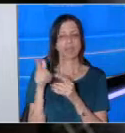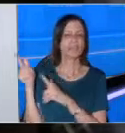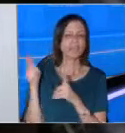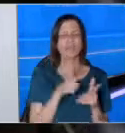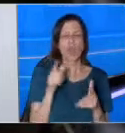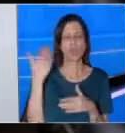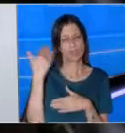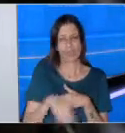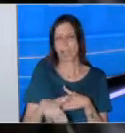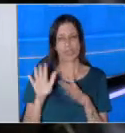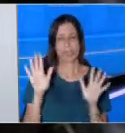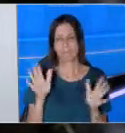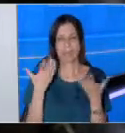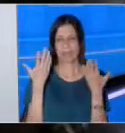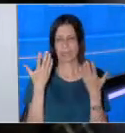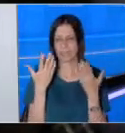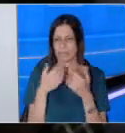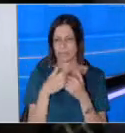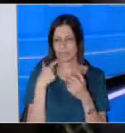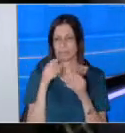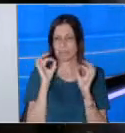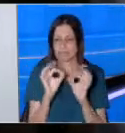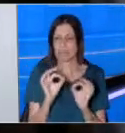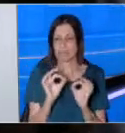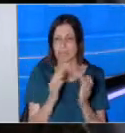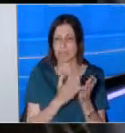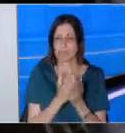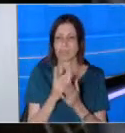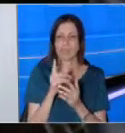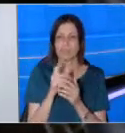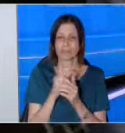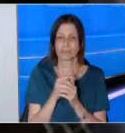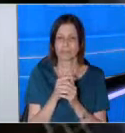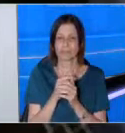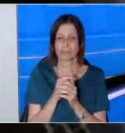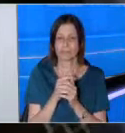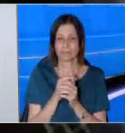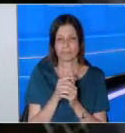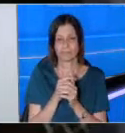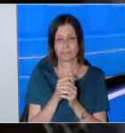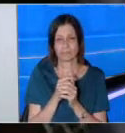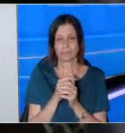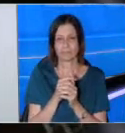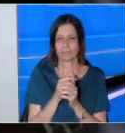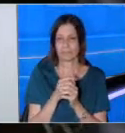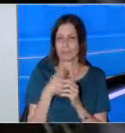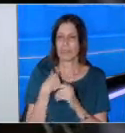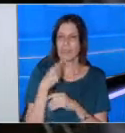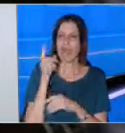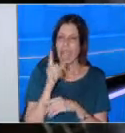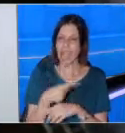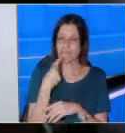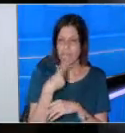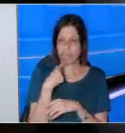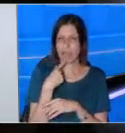terror and soon. However, I have to state in